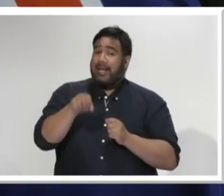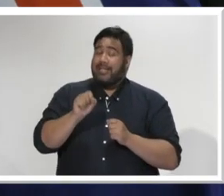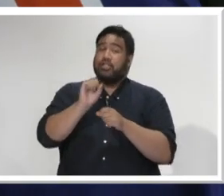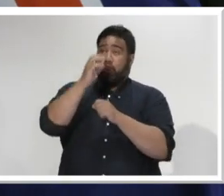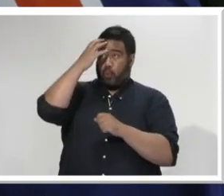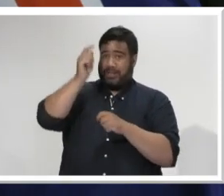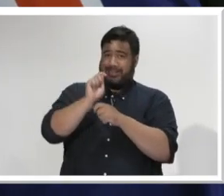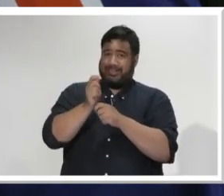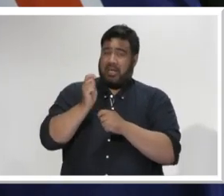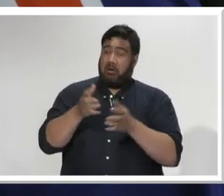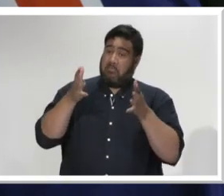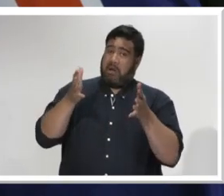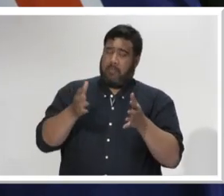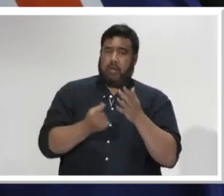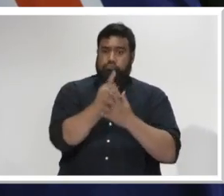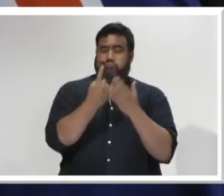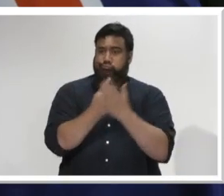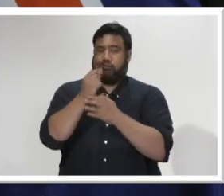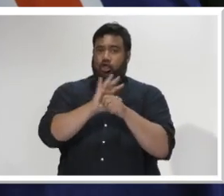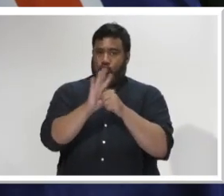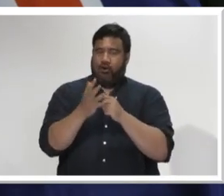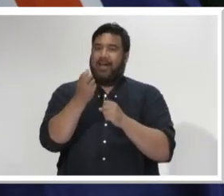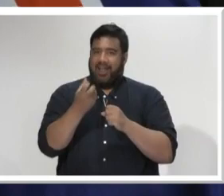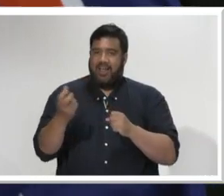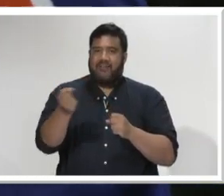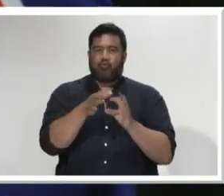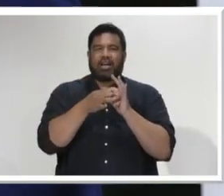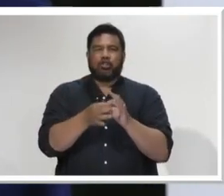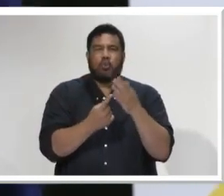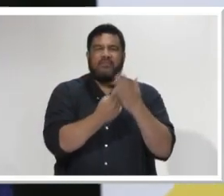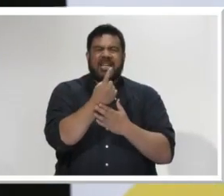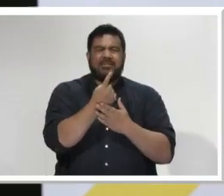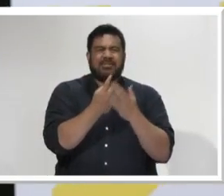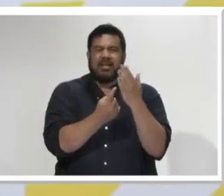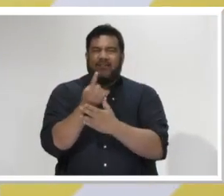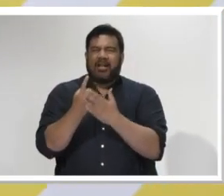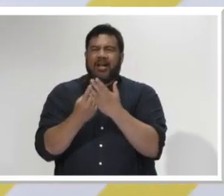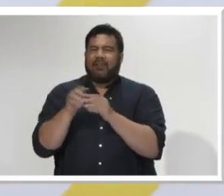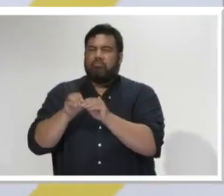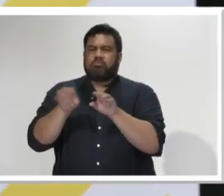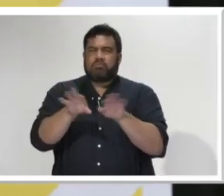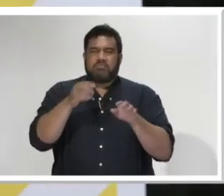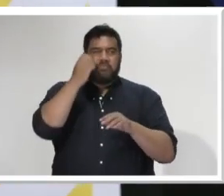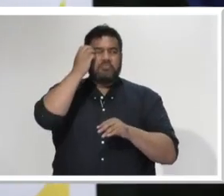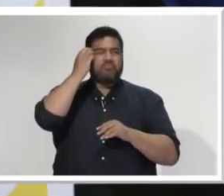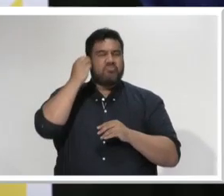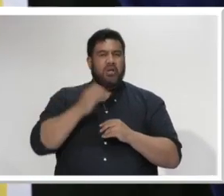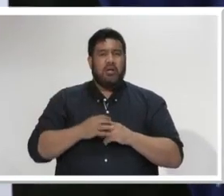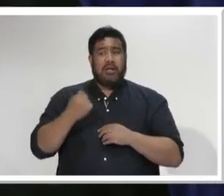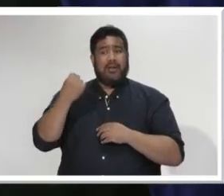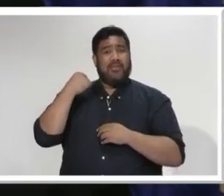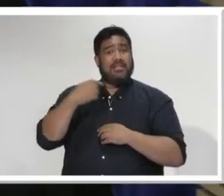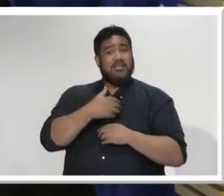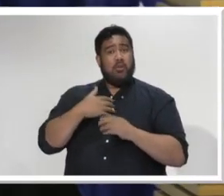in Queenstown, all associated with specific events there, and we did get some advice earlier in the week from our